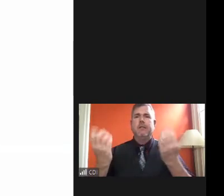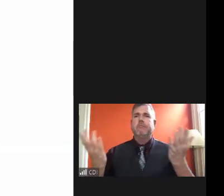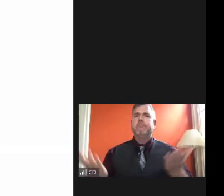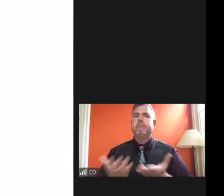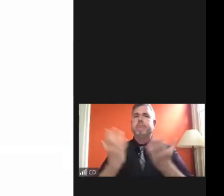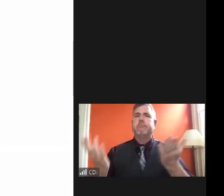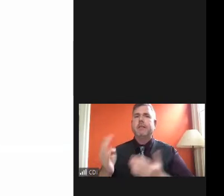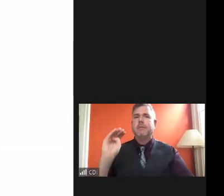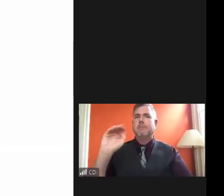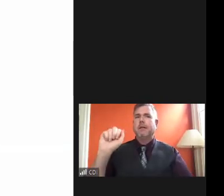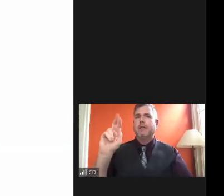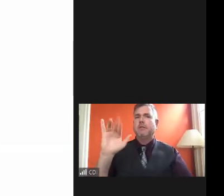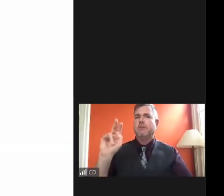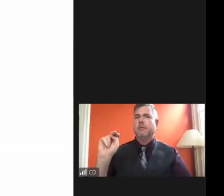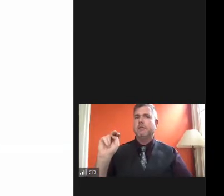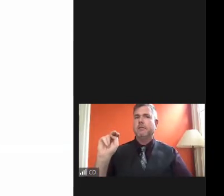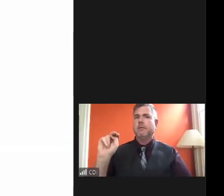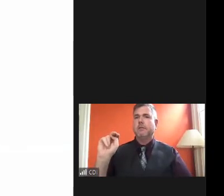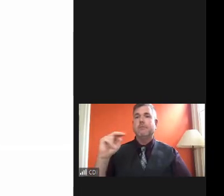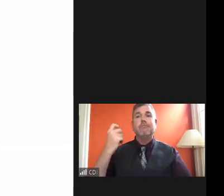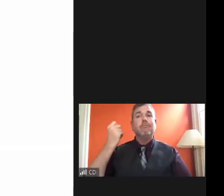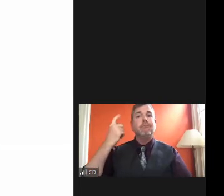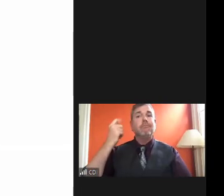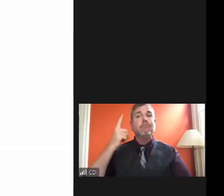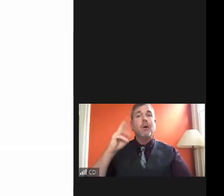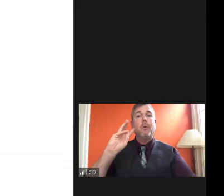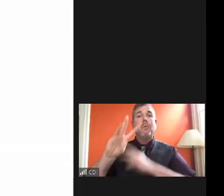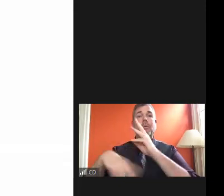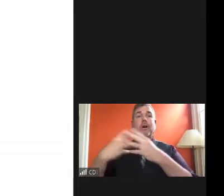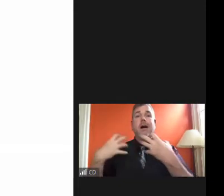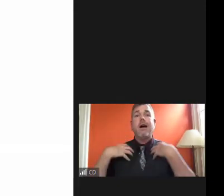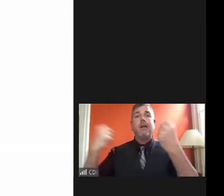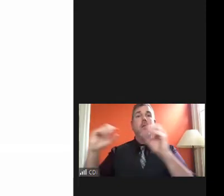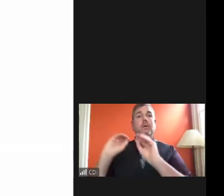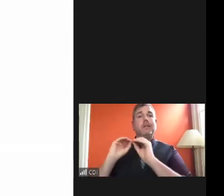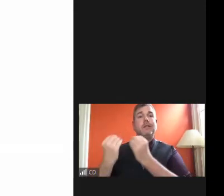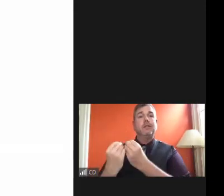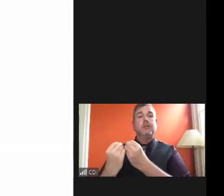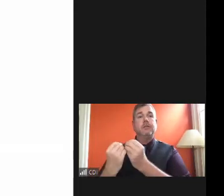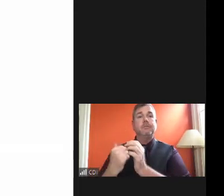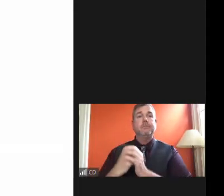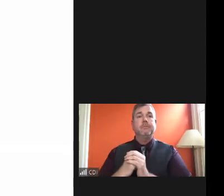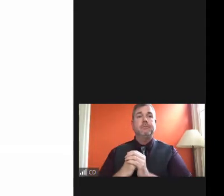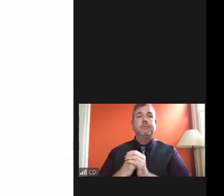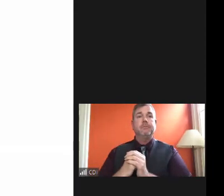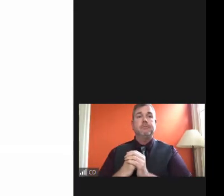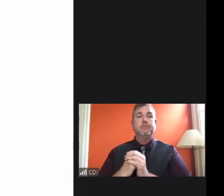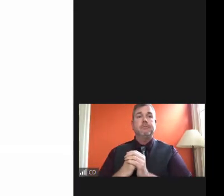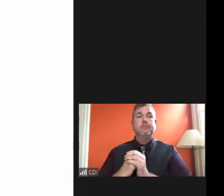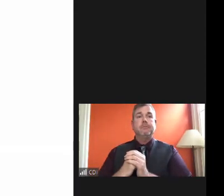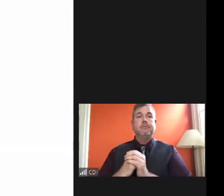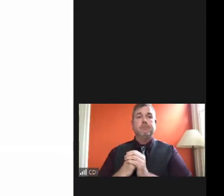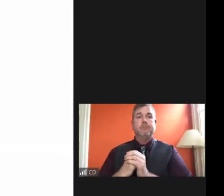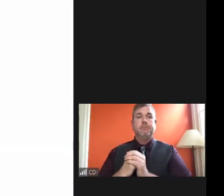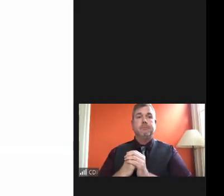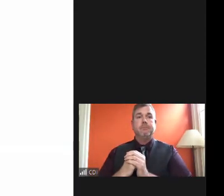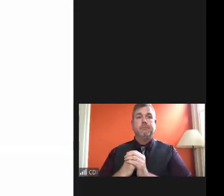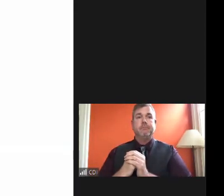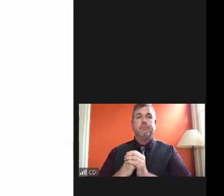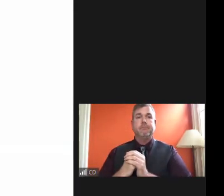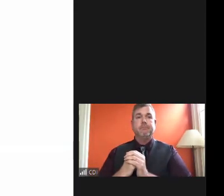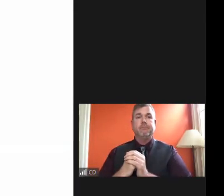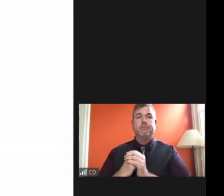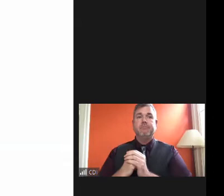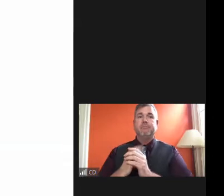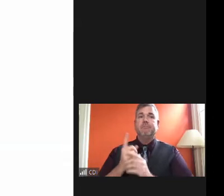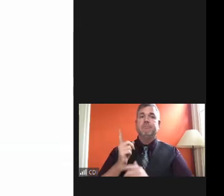World War II, when there was a more global understanding of what we think of when we think of health and human rights. And